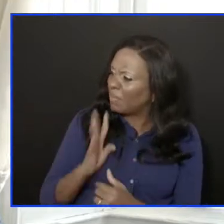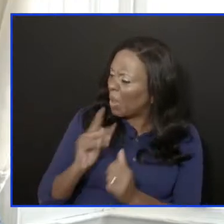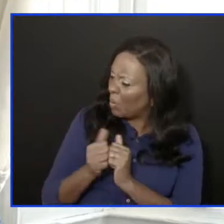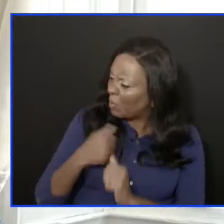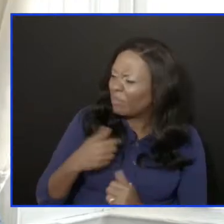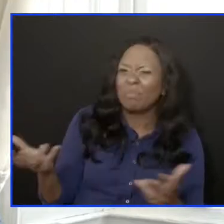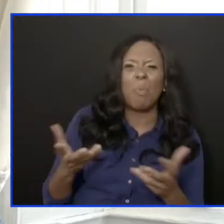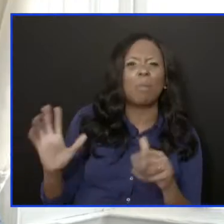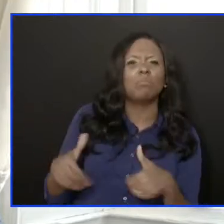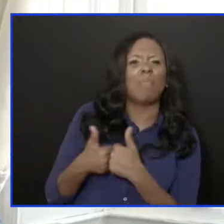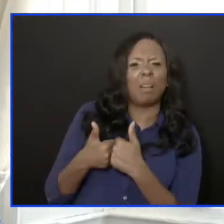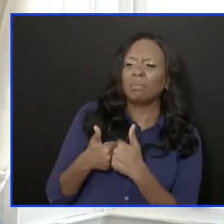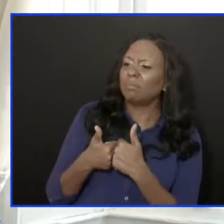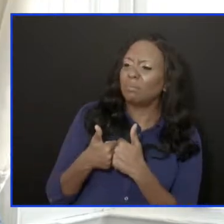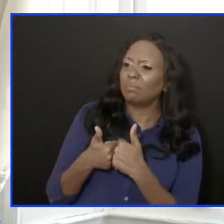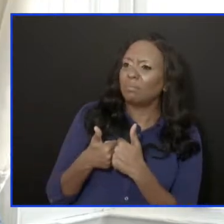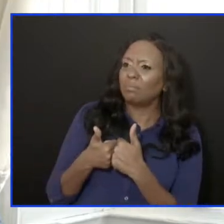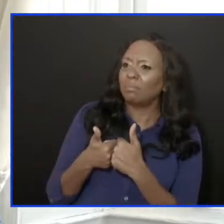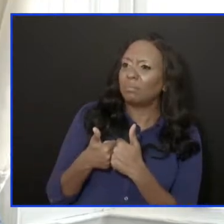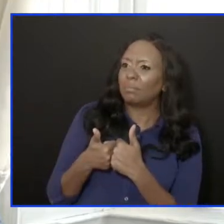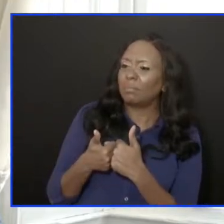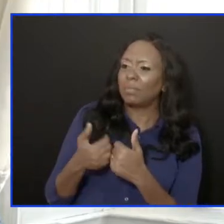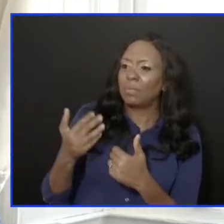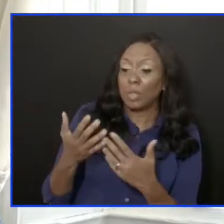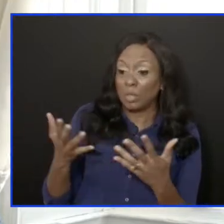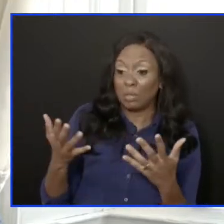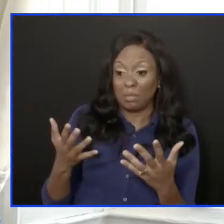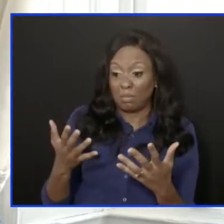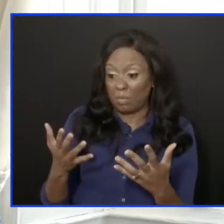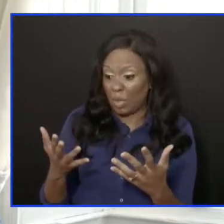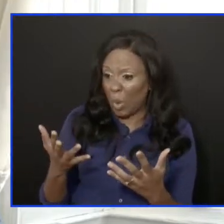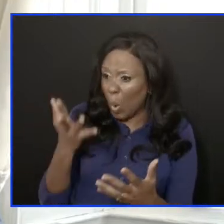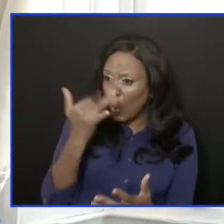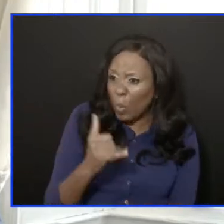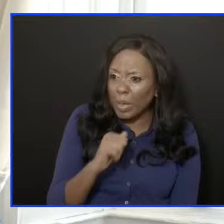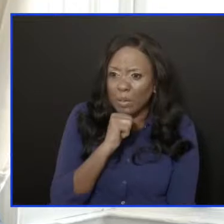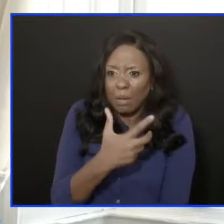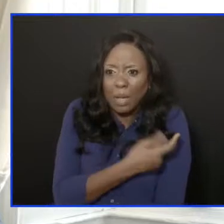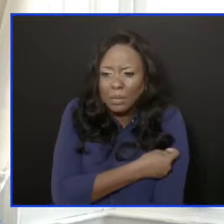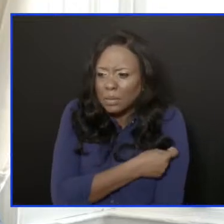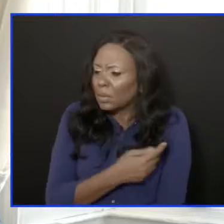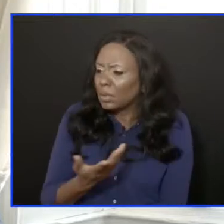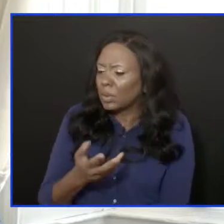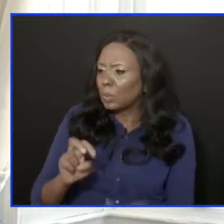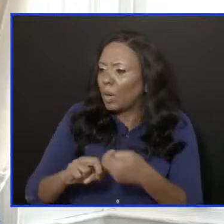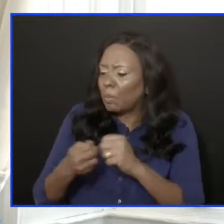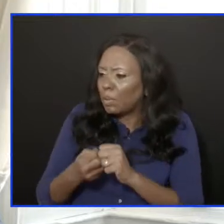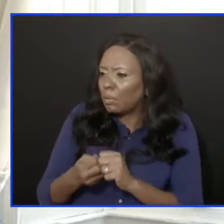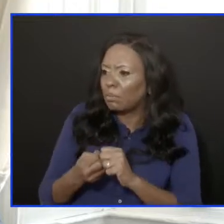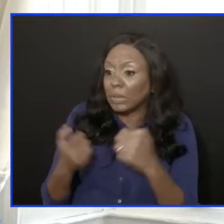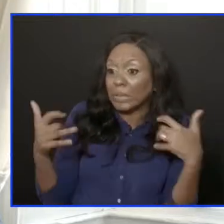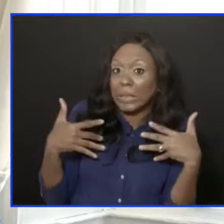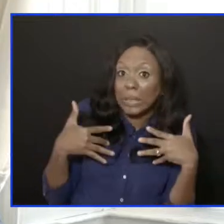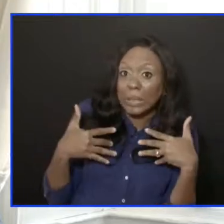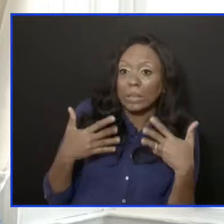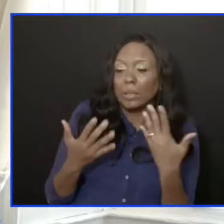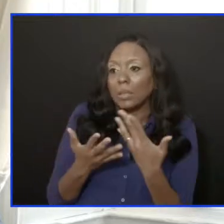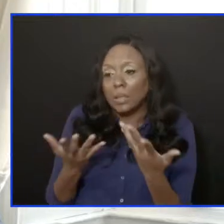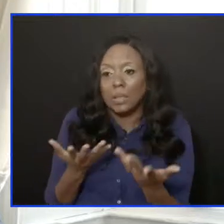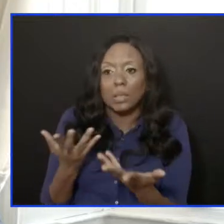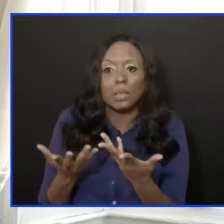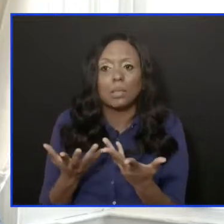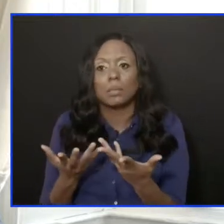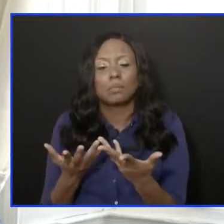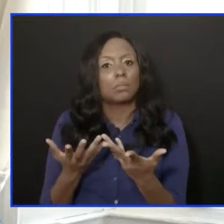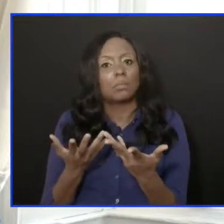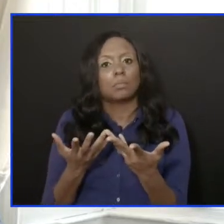were their challenges in terms of being vaccinated. And I think sometimes, to be very straightforward, I think it's just a matter of answering some